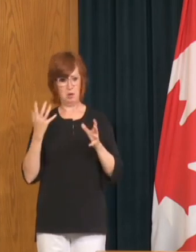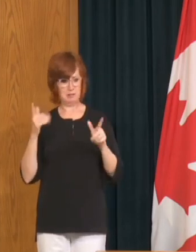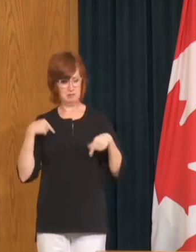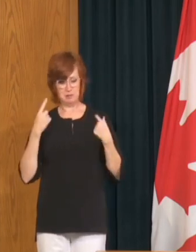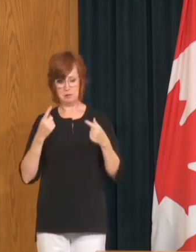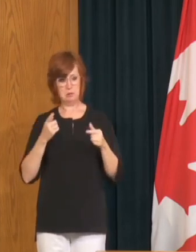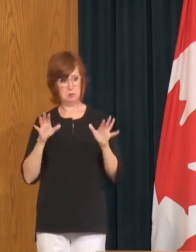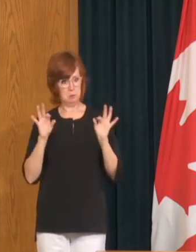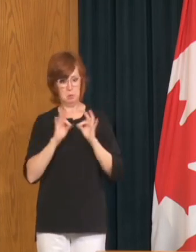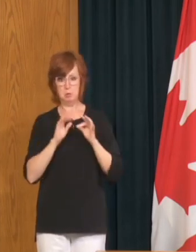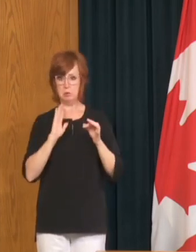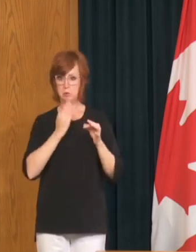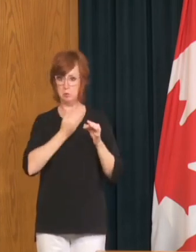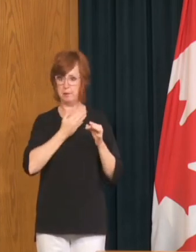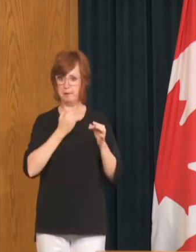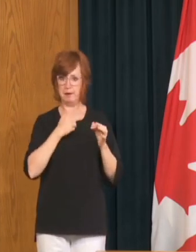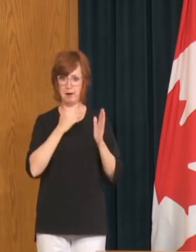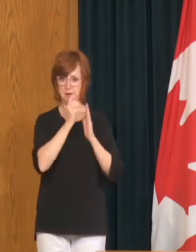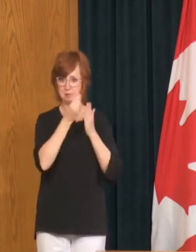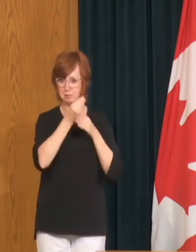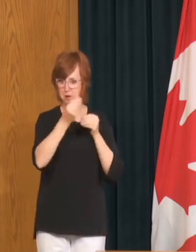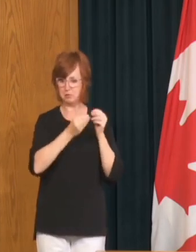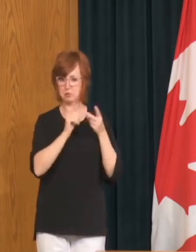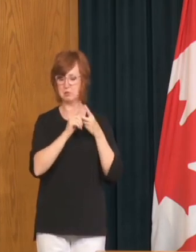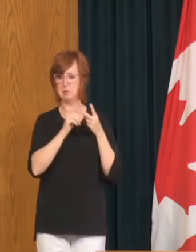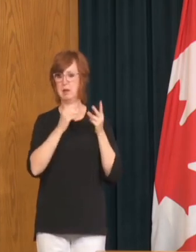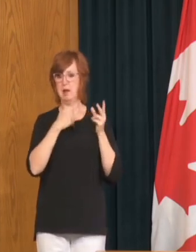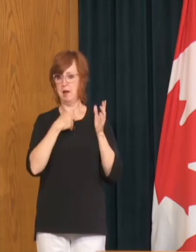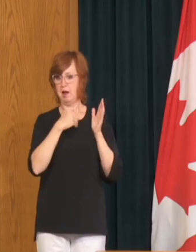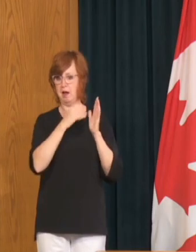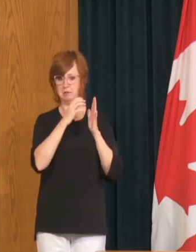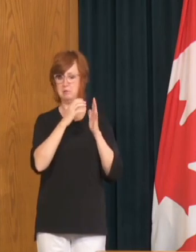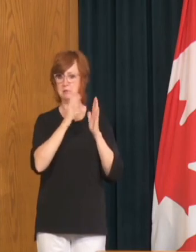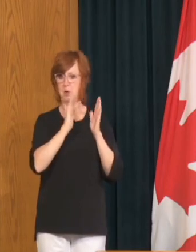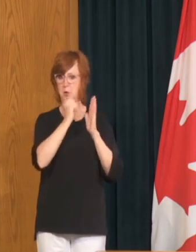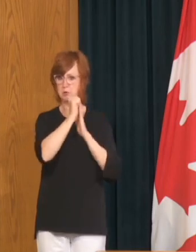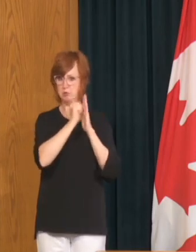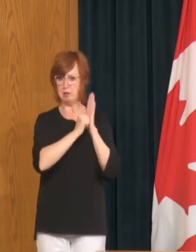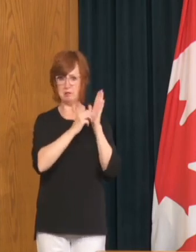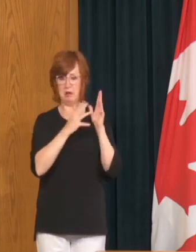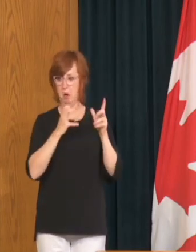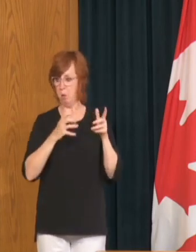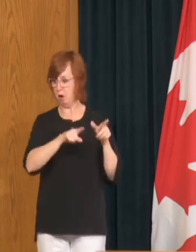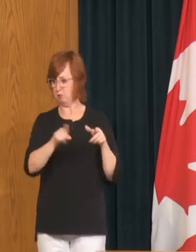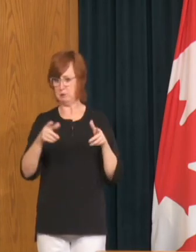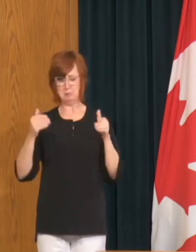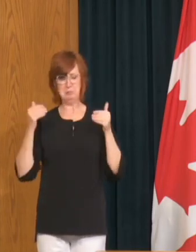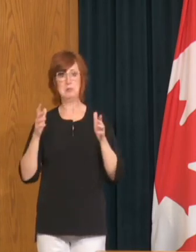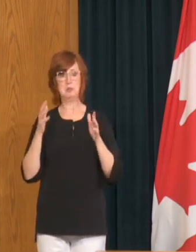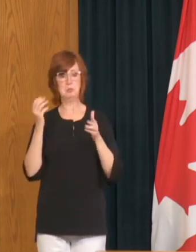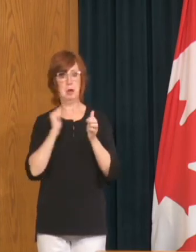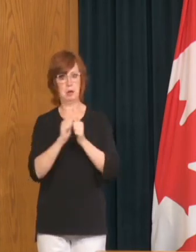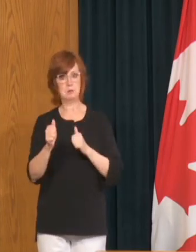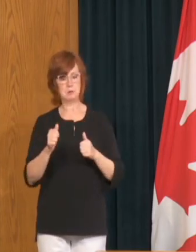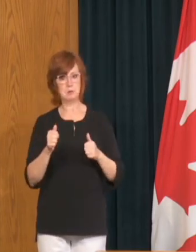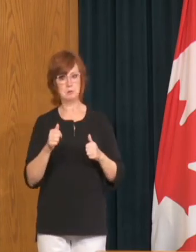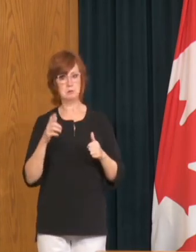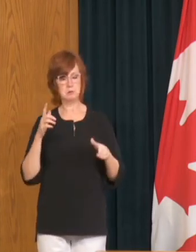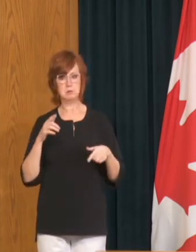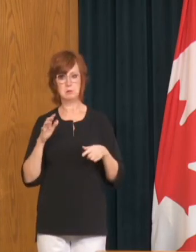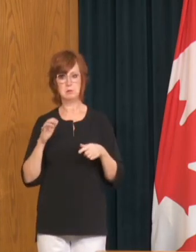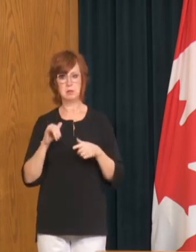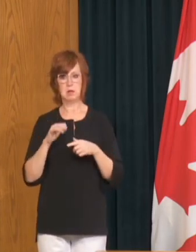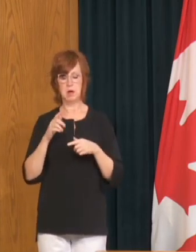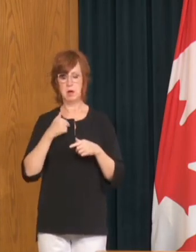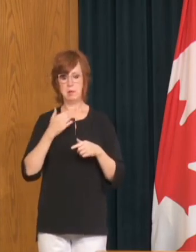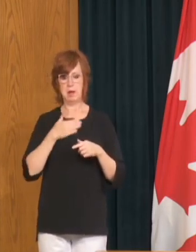our legislative agenda if possible, and we're thankful we're able to do that. And I would take this opportunity to thank the House leaders on both sides